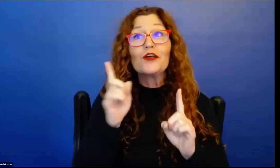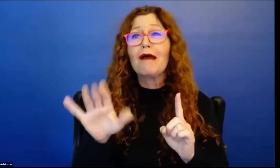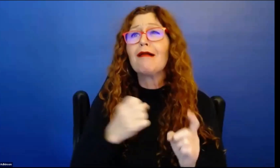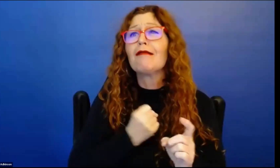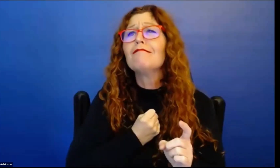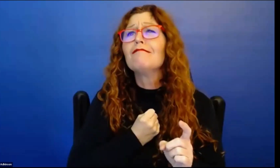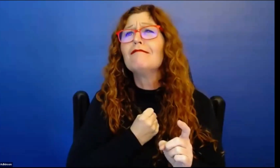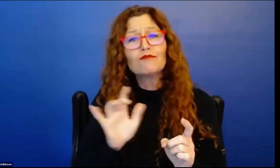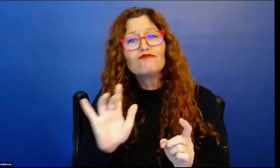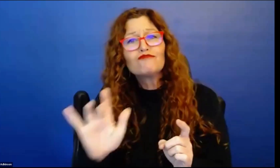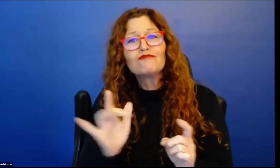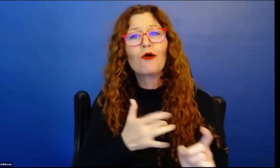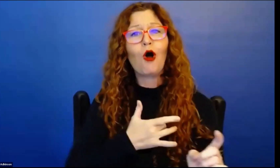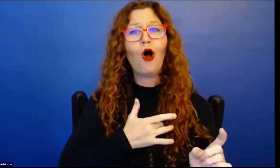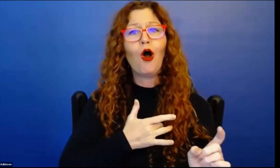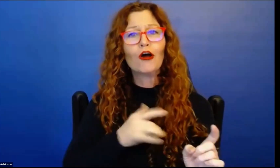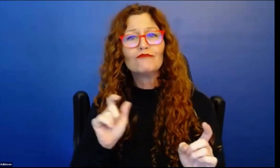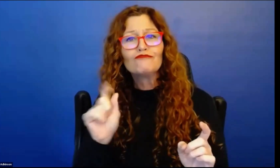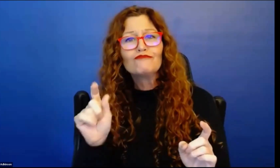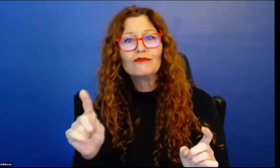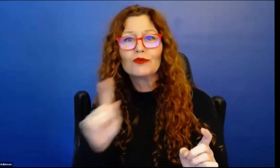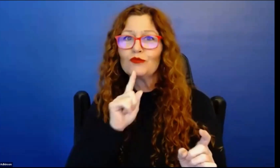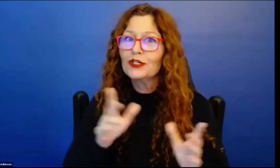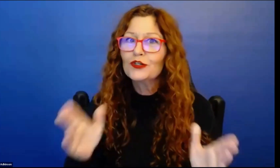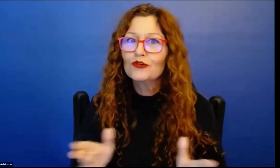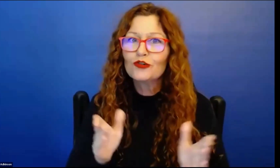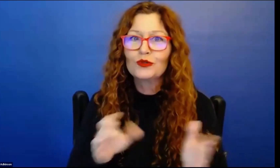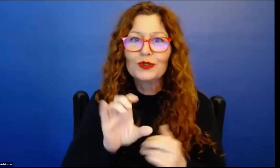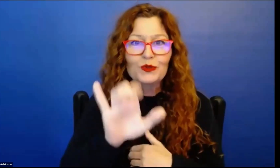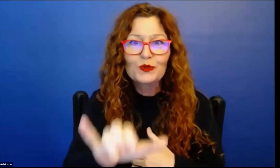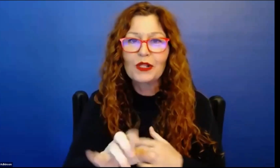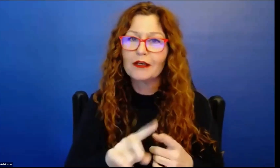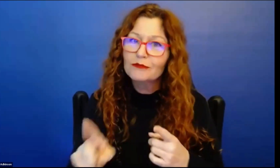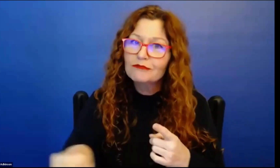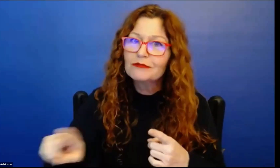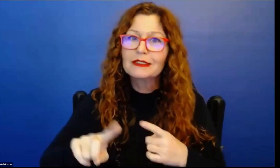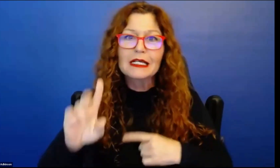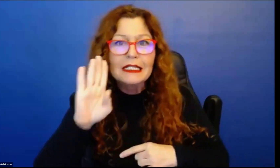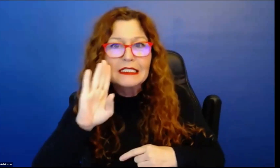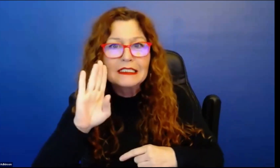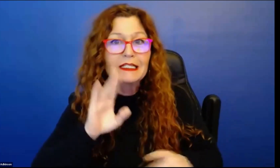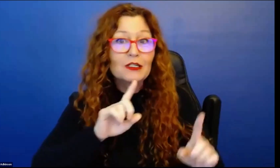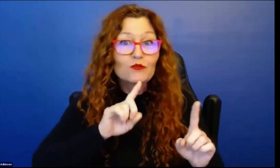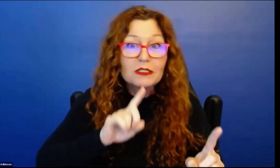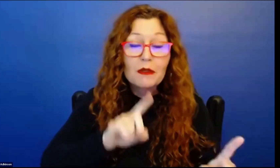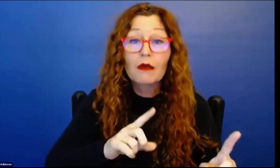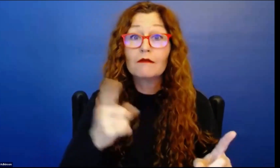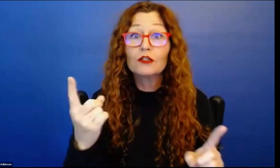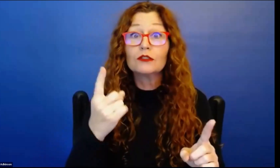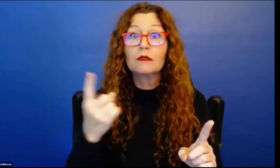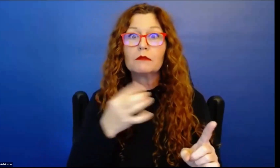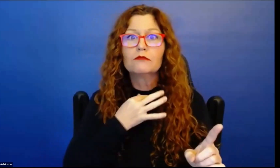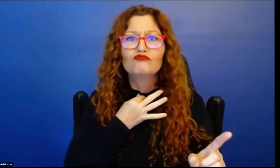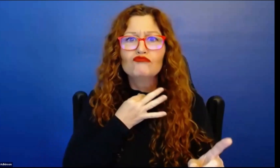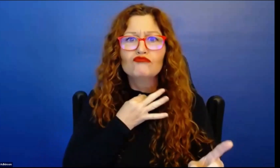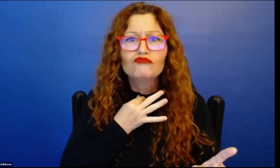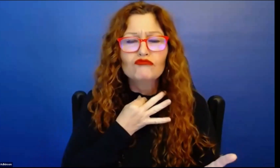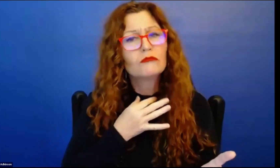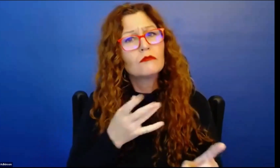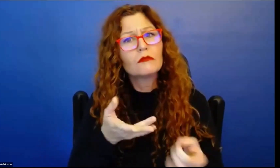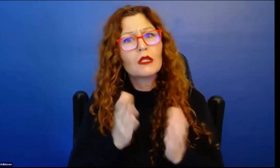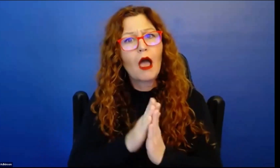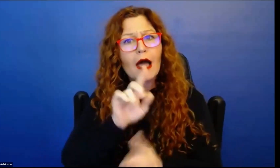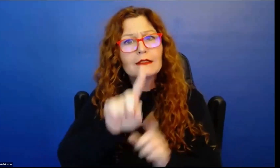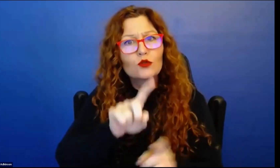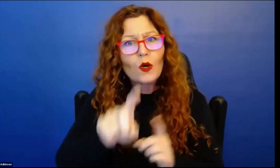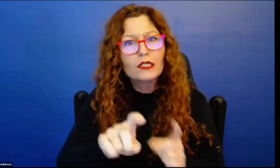so we know that you're listening, so we can respond. And if you're curious about something, ask a question. We'll try to come back to it. We